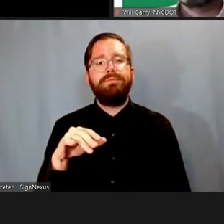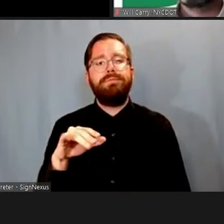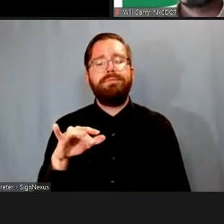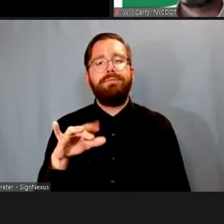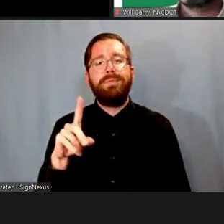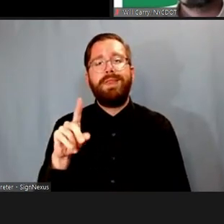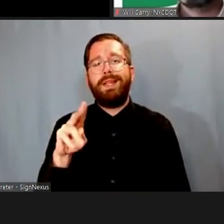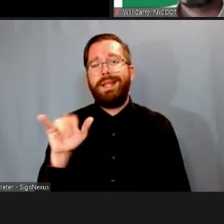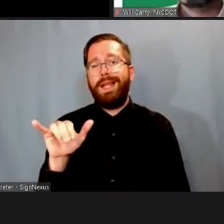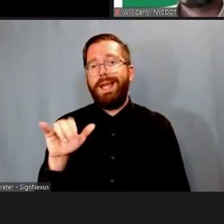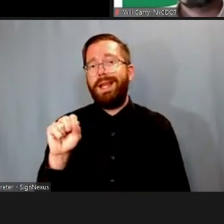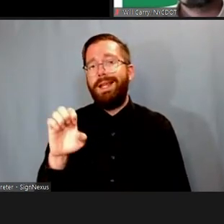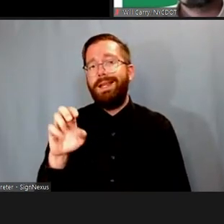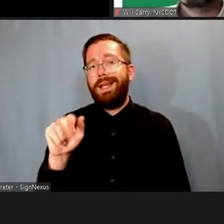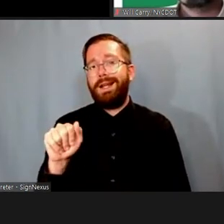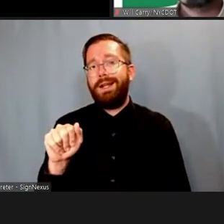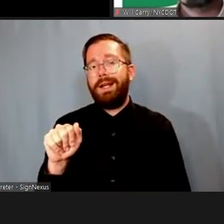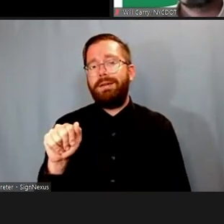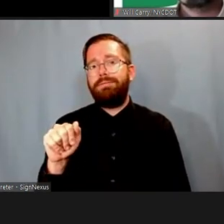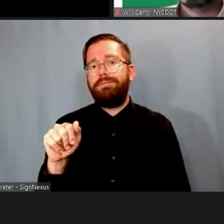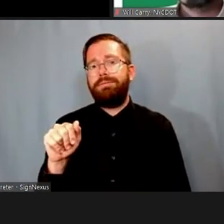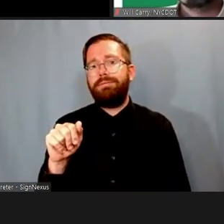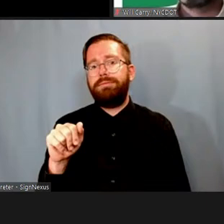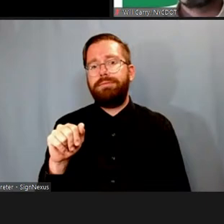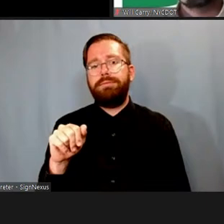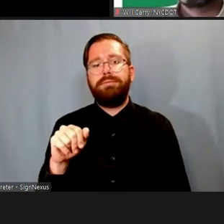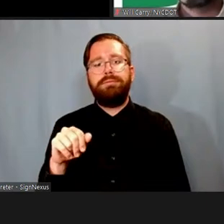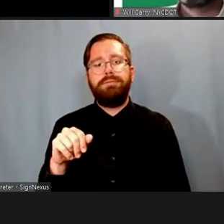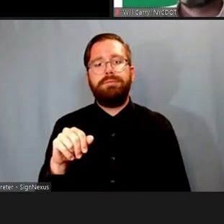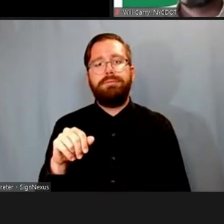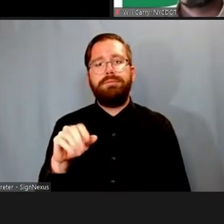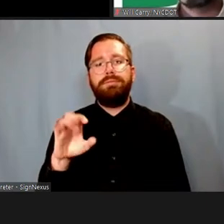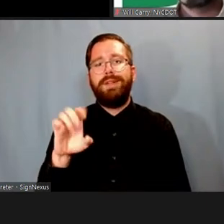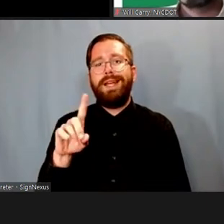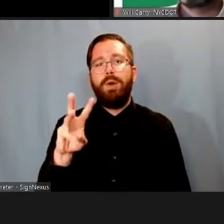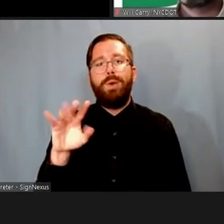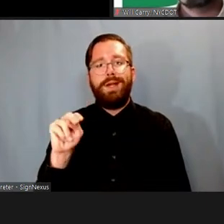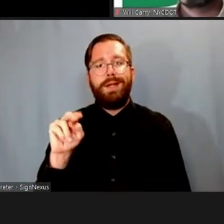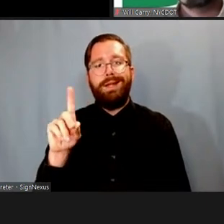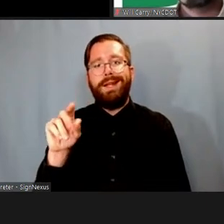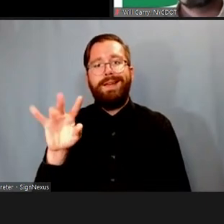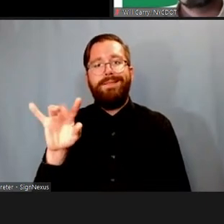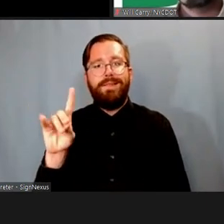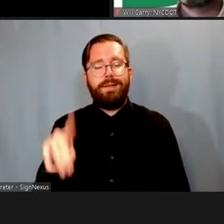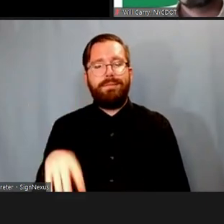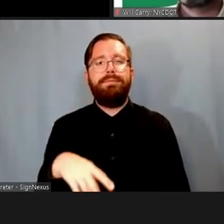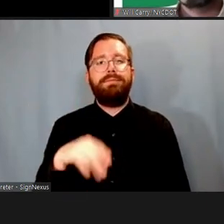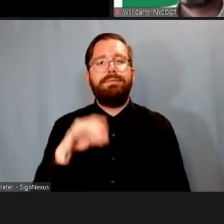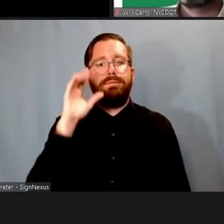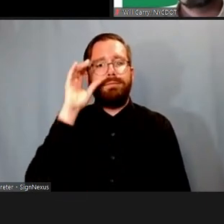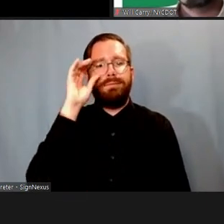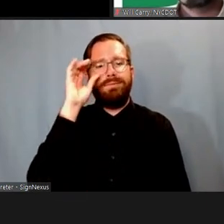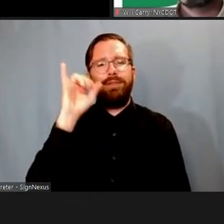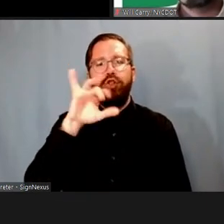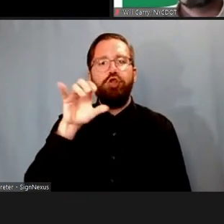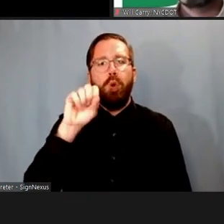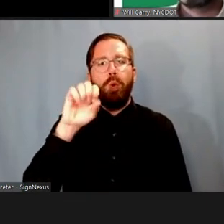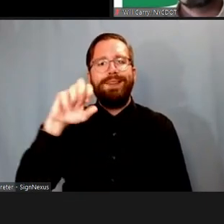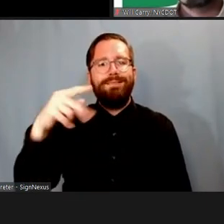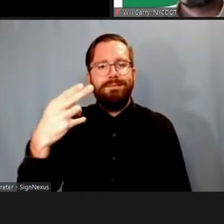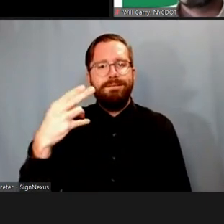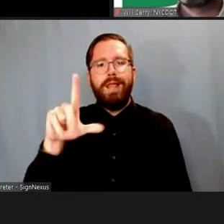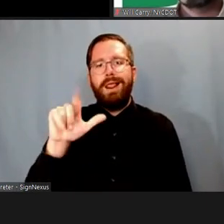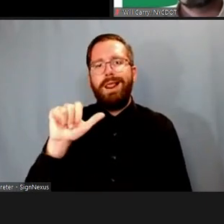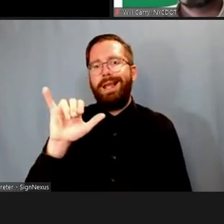danny cena evelyn david joseph lading